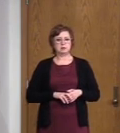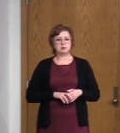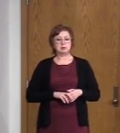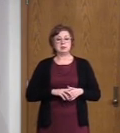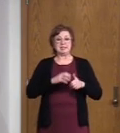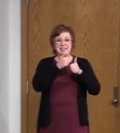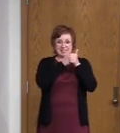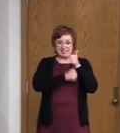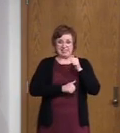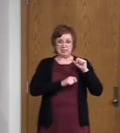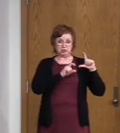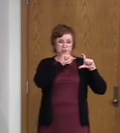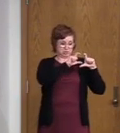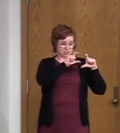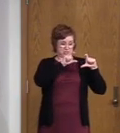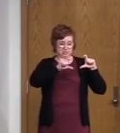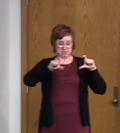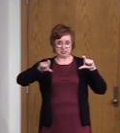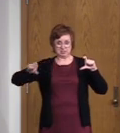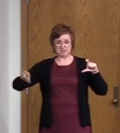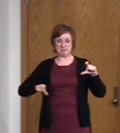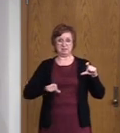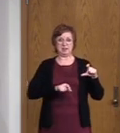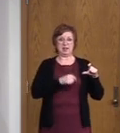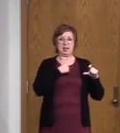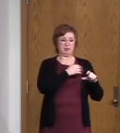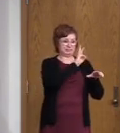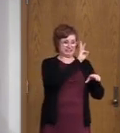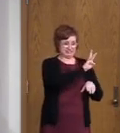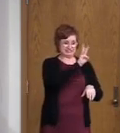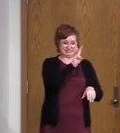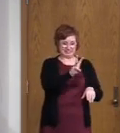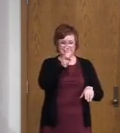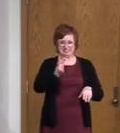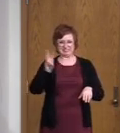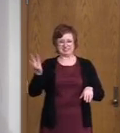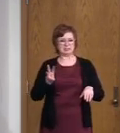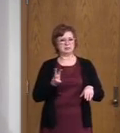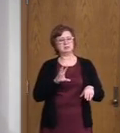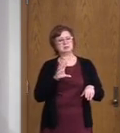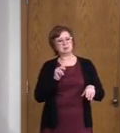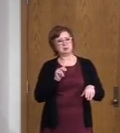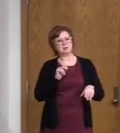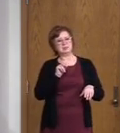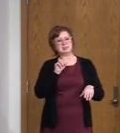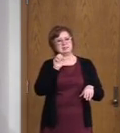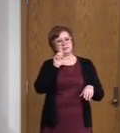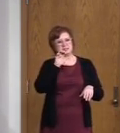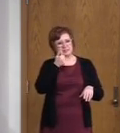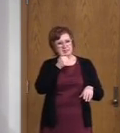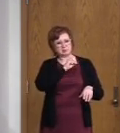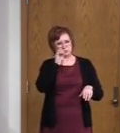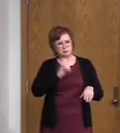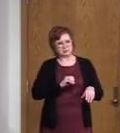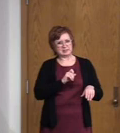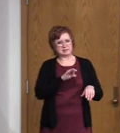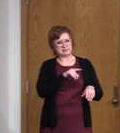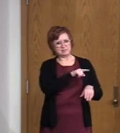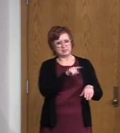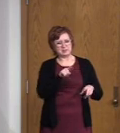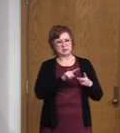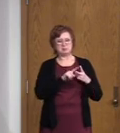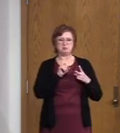20% of the time from each vial. Although it does vary, it varies based on the experience of